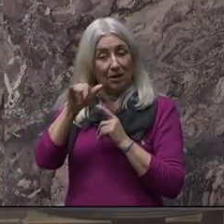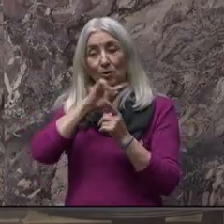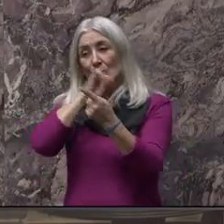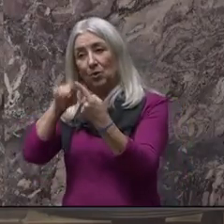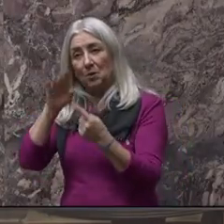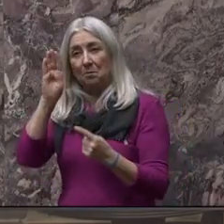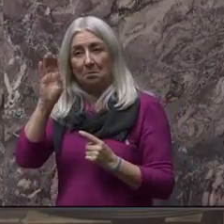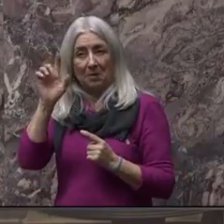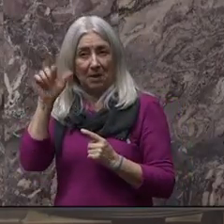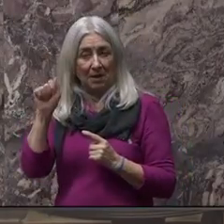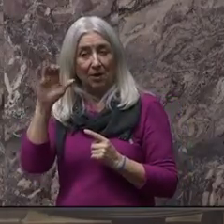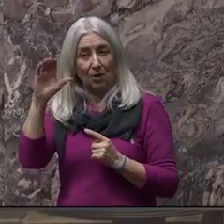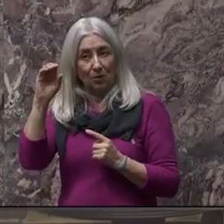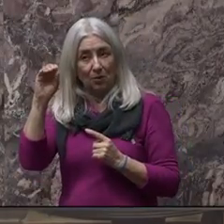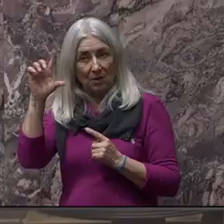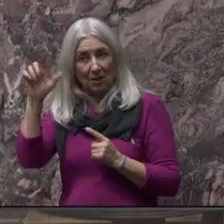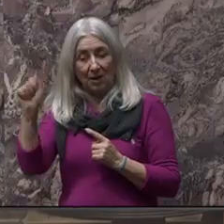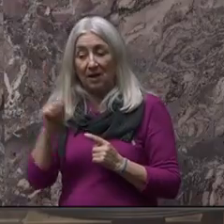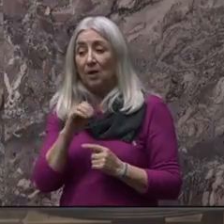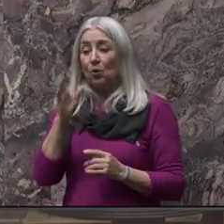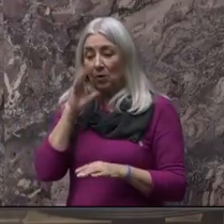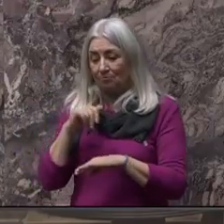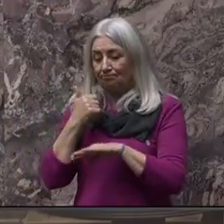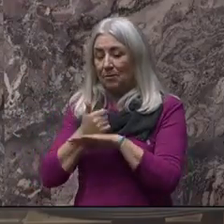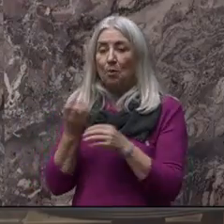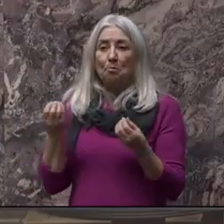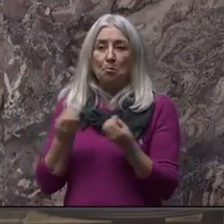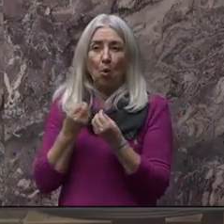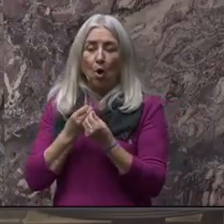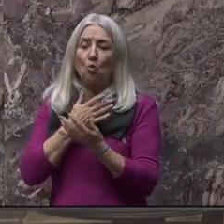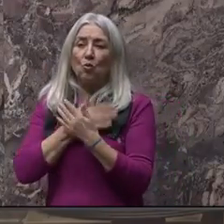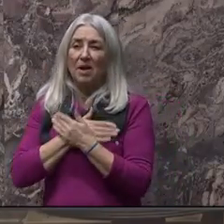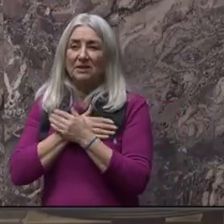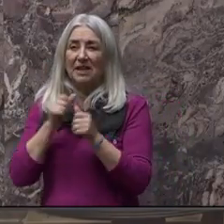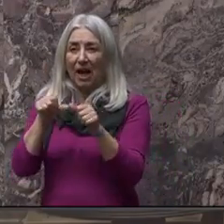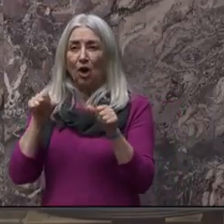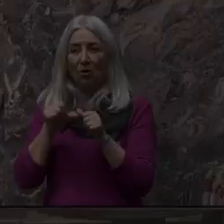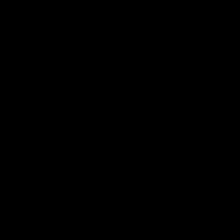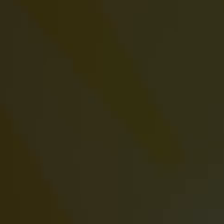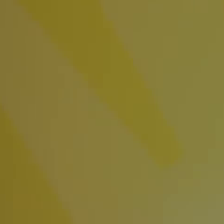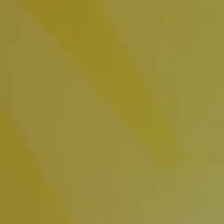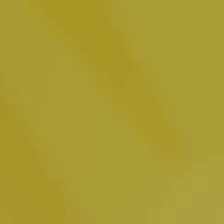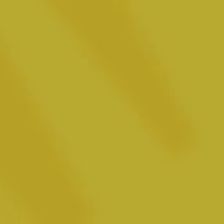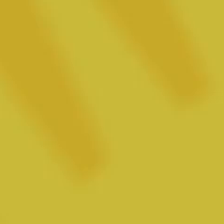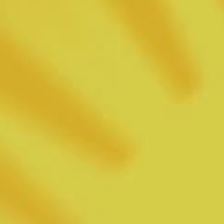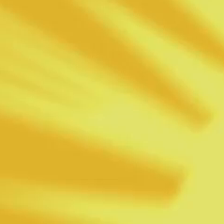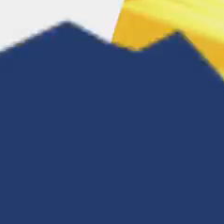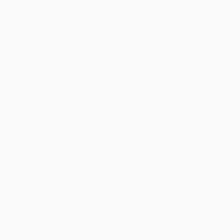infrastructure, such as highway rest areas, airports, and cycling trails.